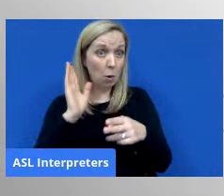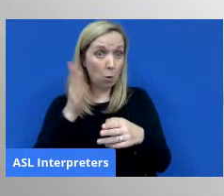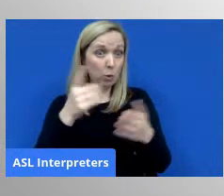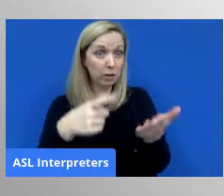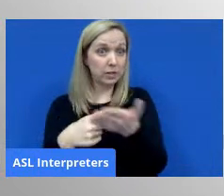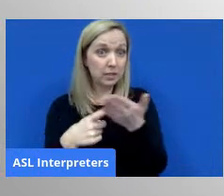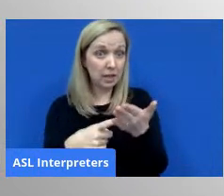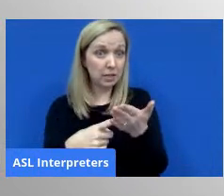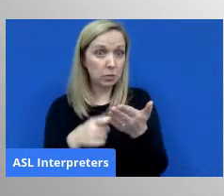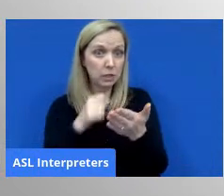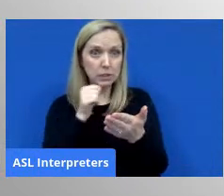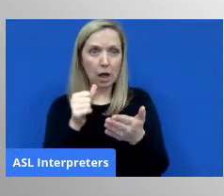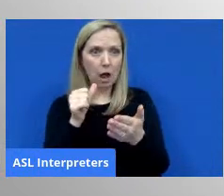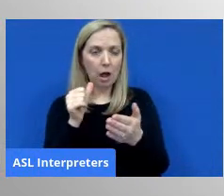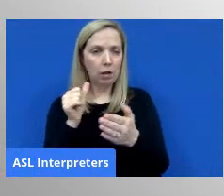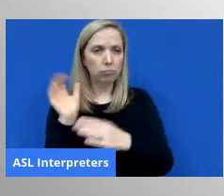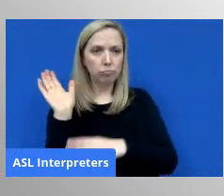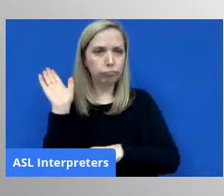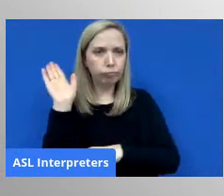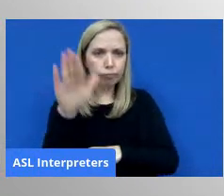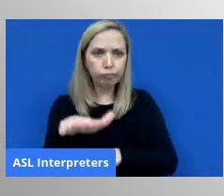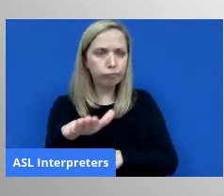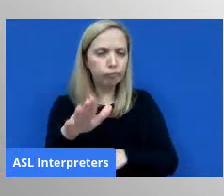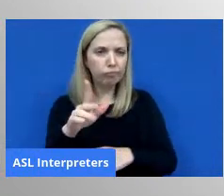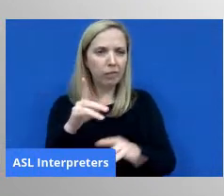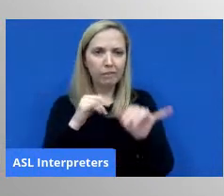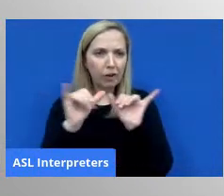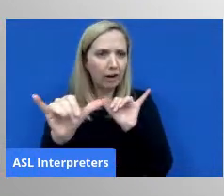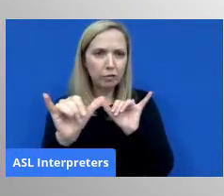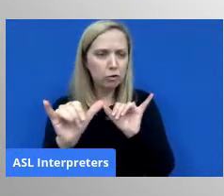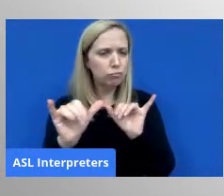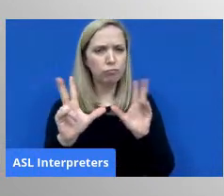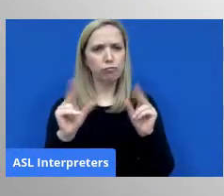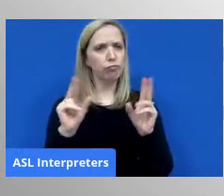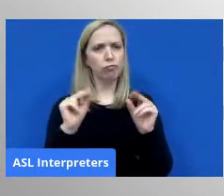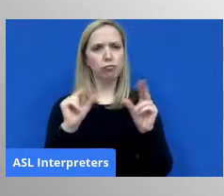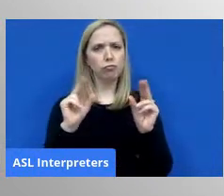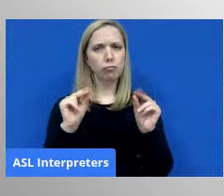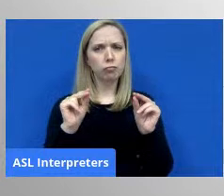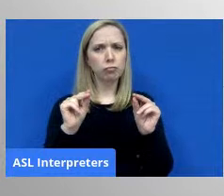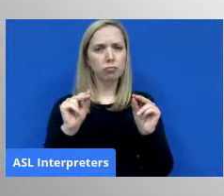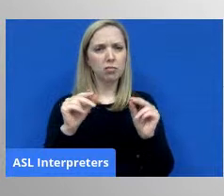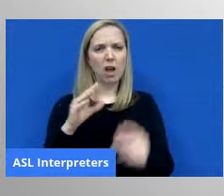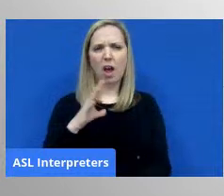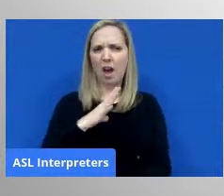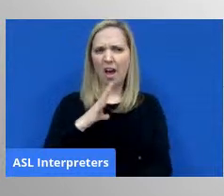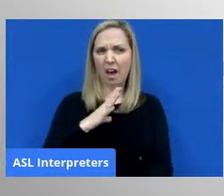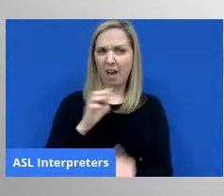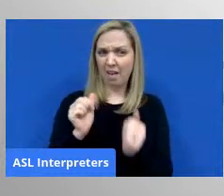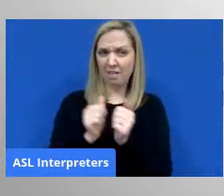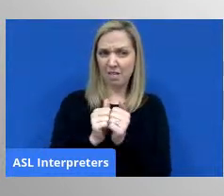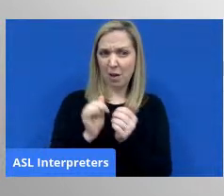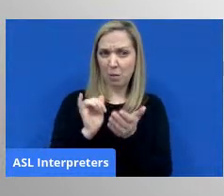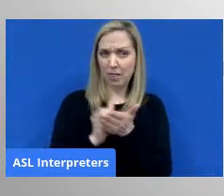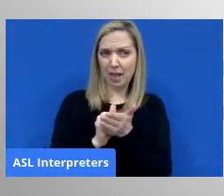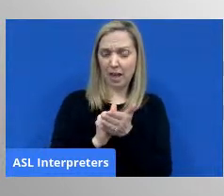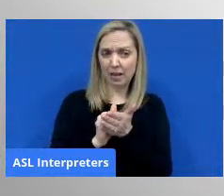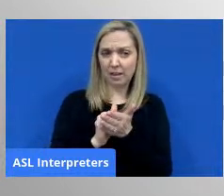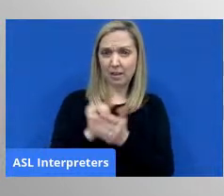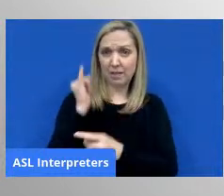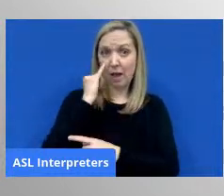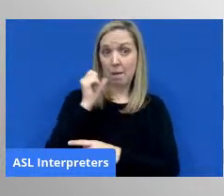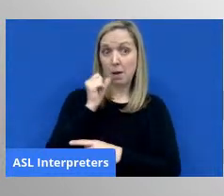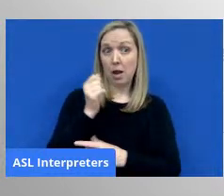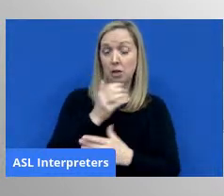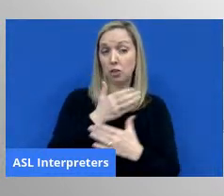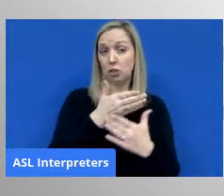not long term. It's not forever. I'm okay with that as long as I'm not chairing any of them.